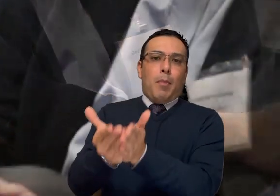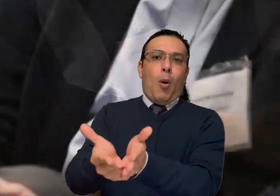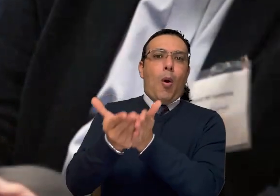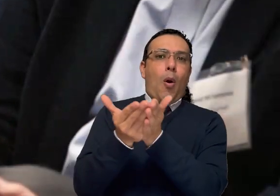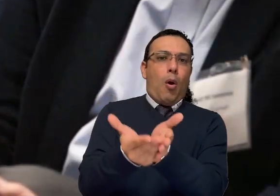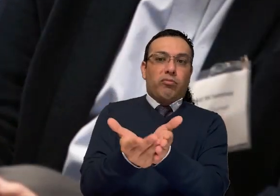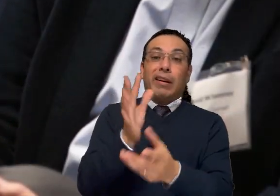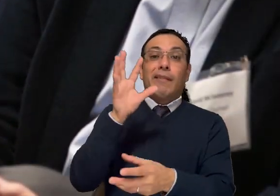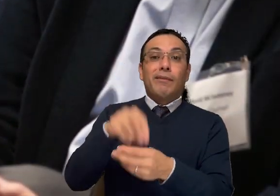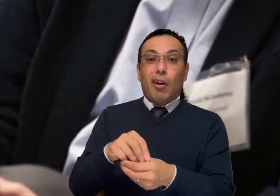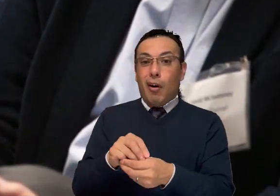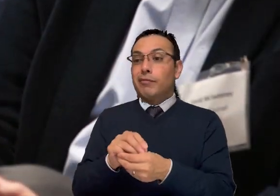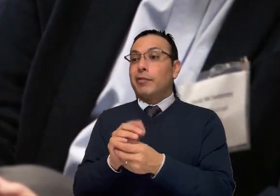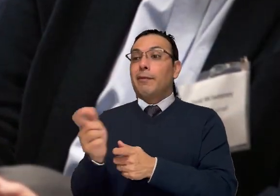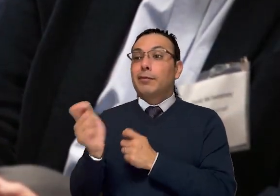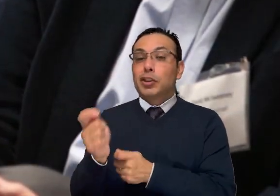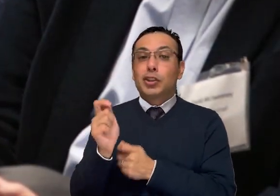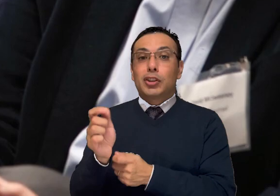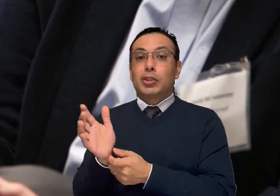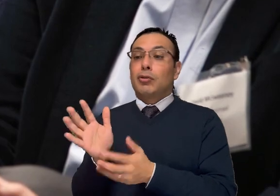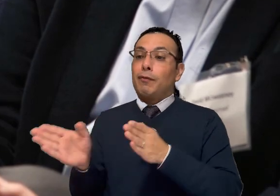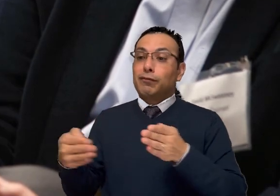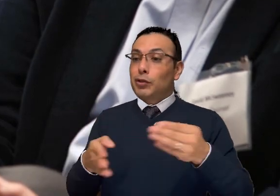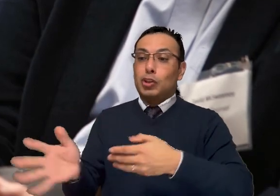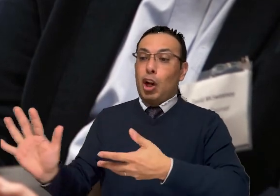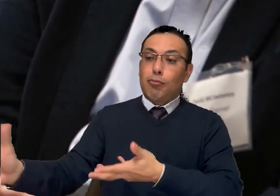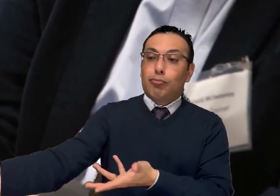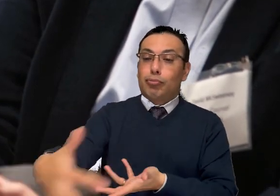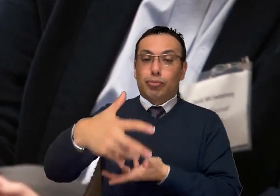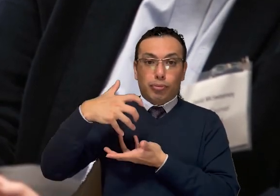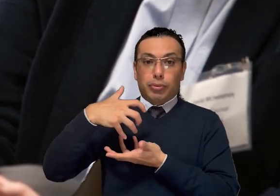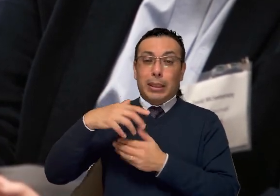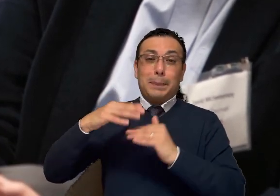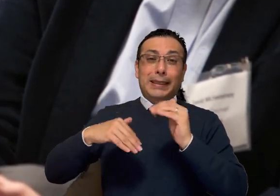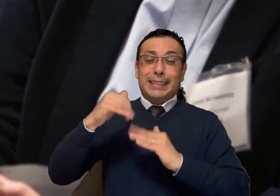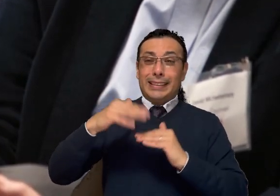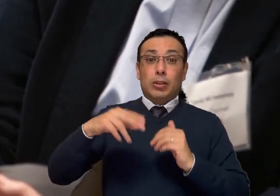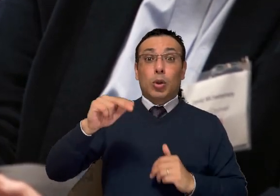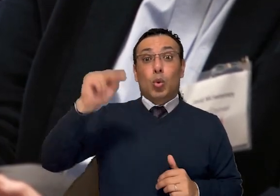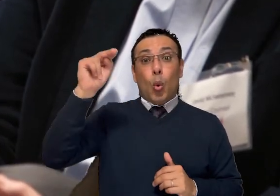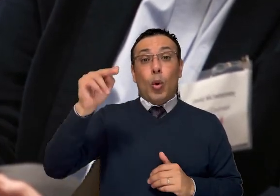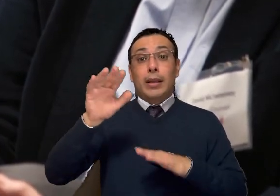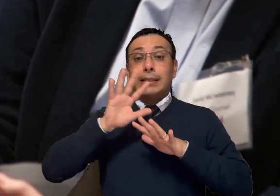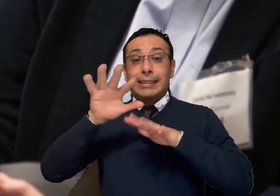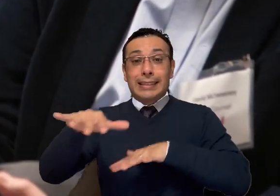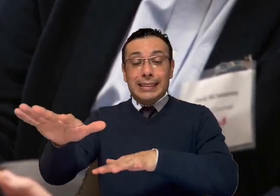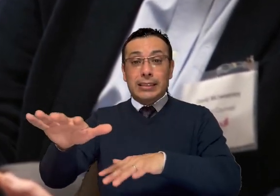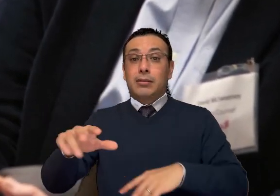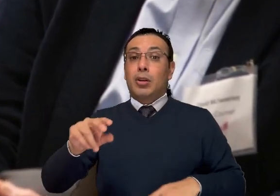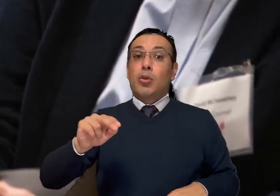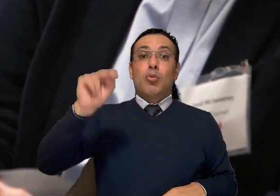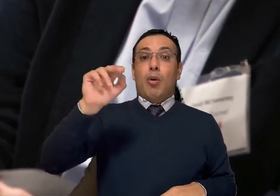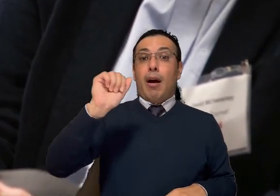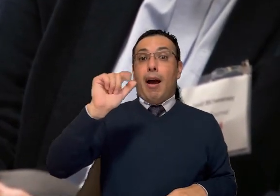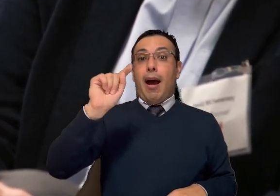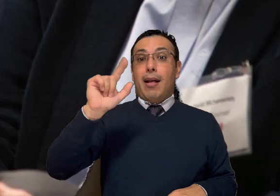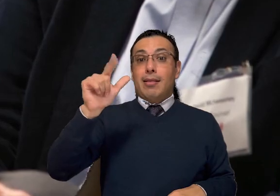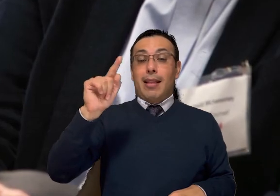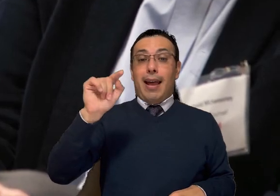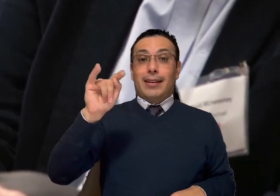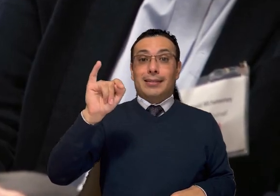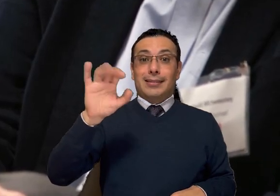the North Sea and the rest of the North Atlantic for more than 40 years. So they build